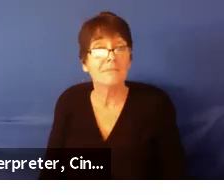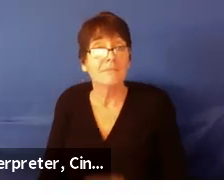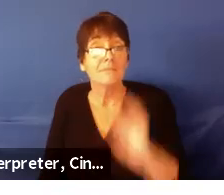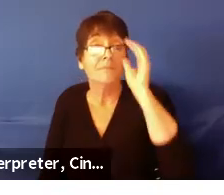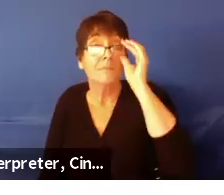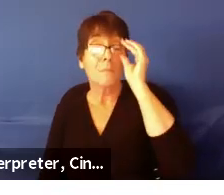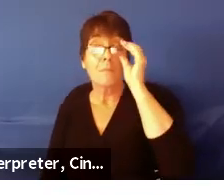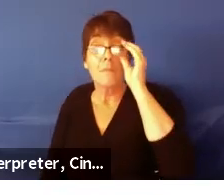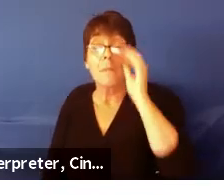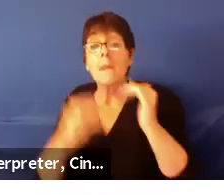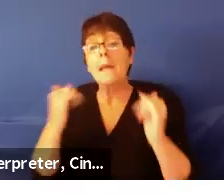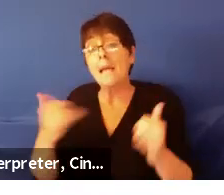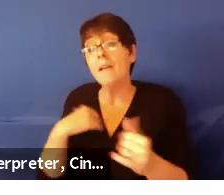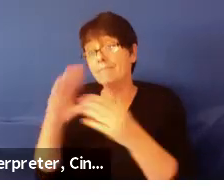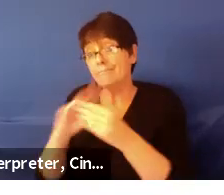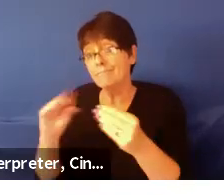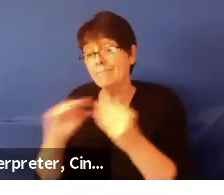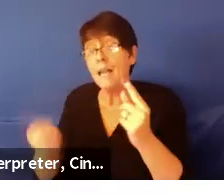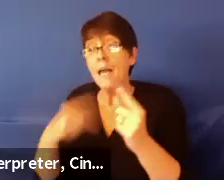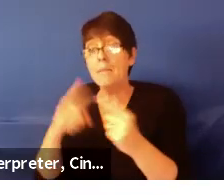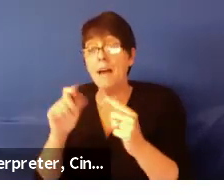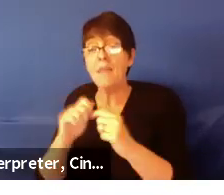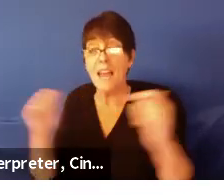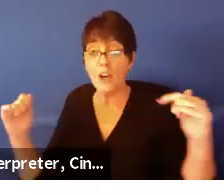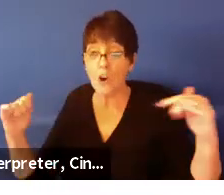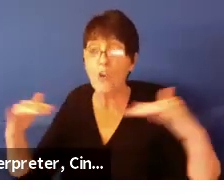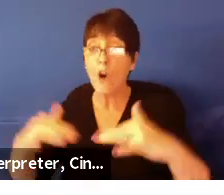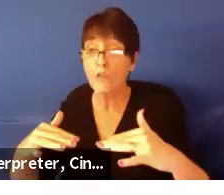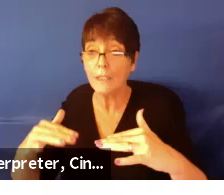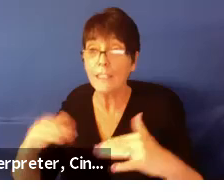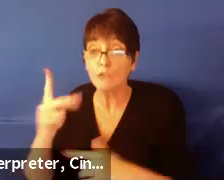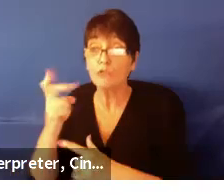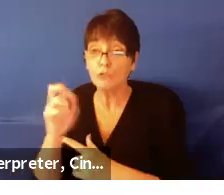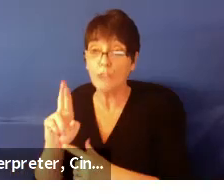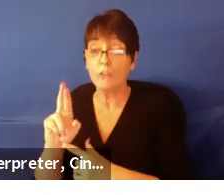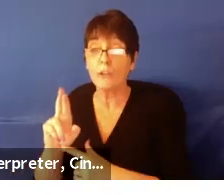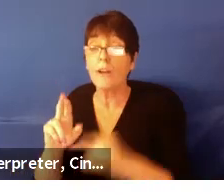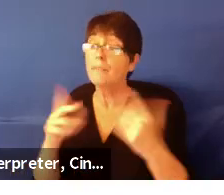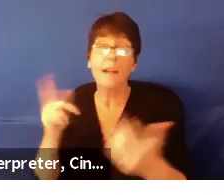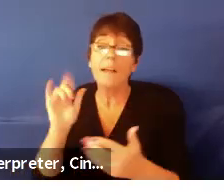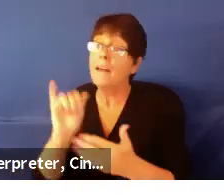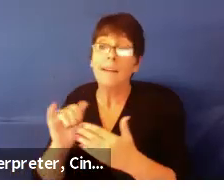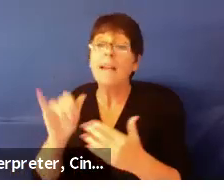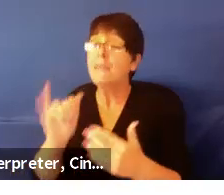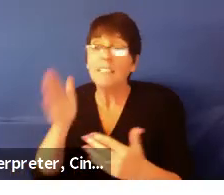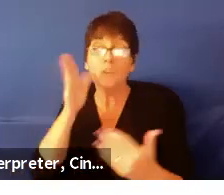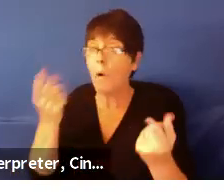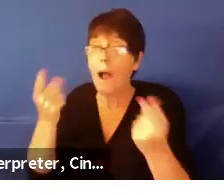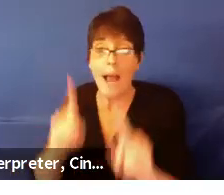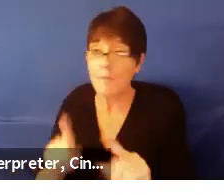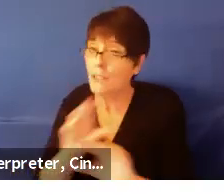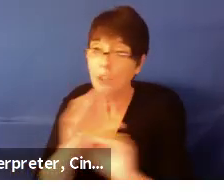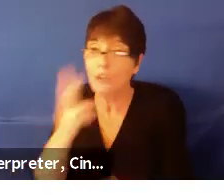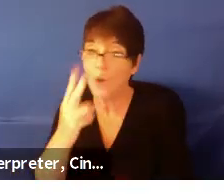So now I'm going to move into the congregate sheltering world. This is inevitable. And I have up